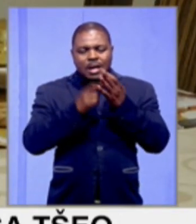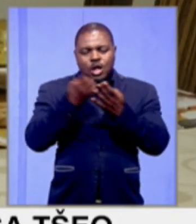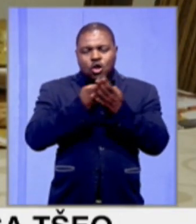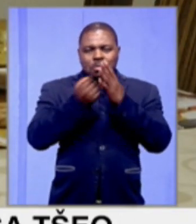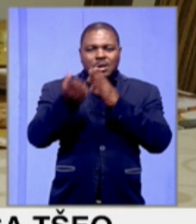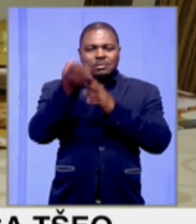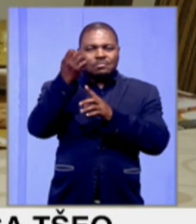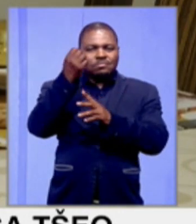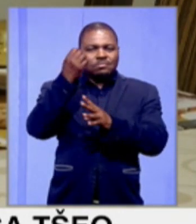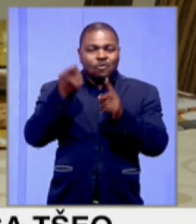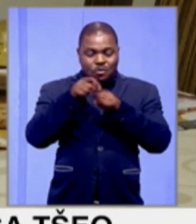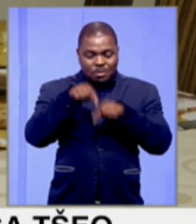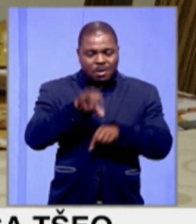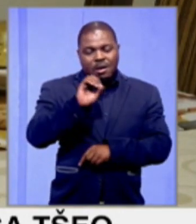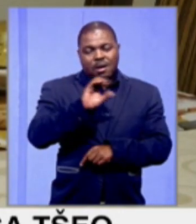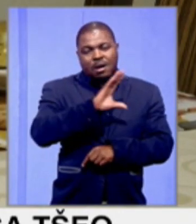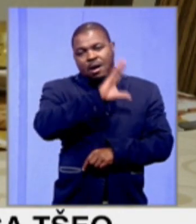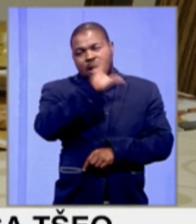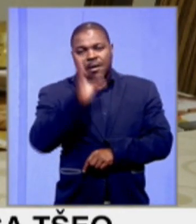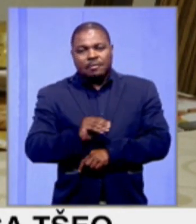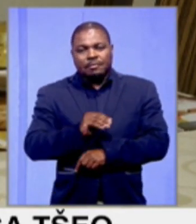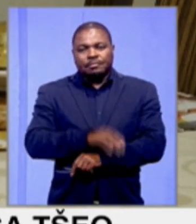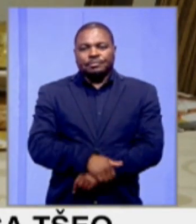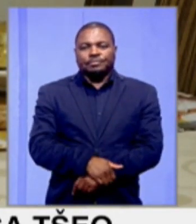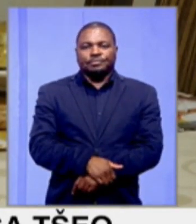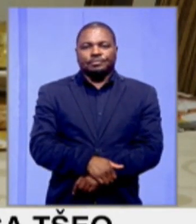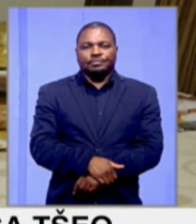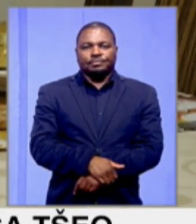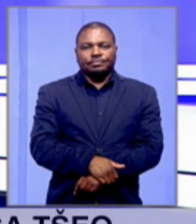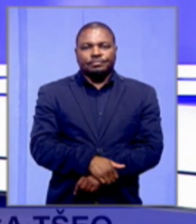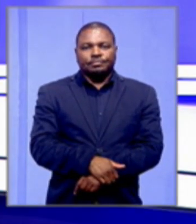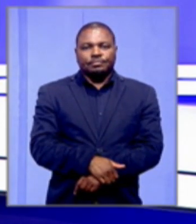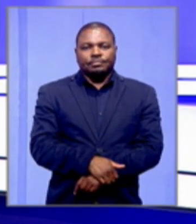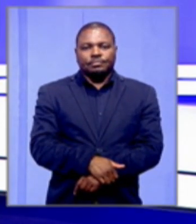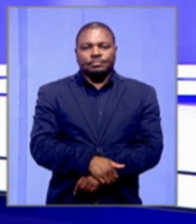ikonomi tseo di bonwago ka kontinenteng ya Afrika.